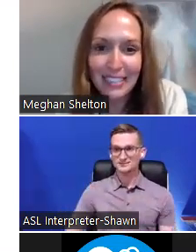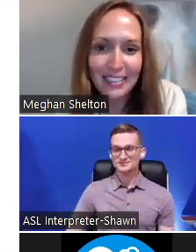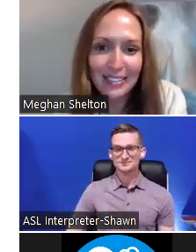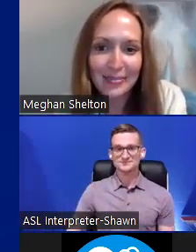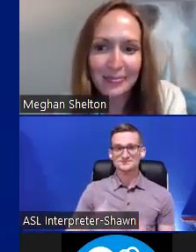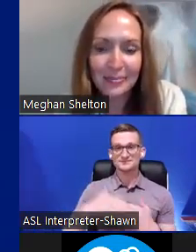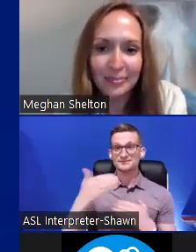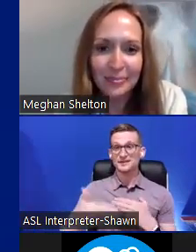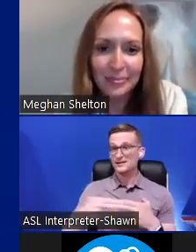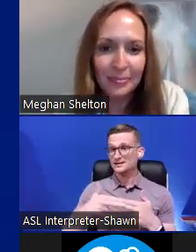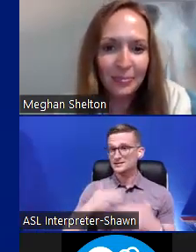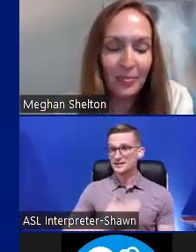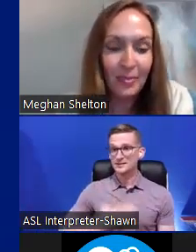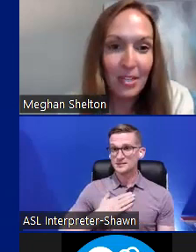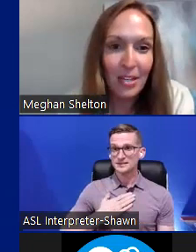please.